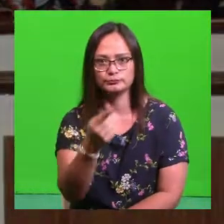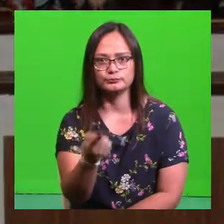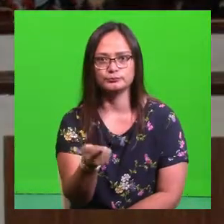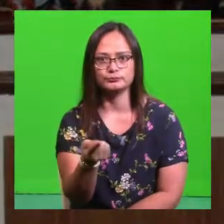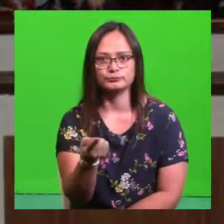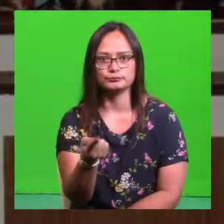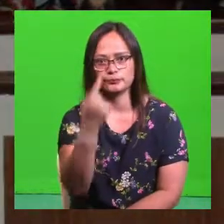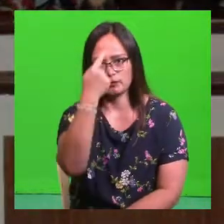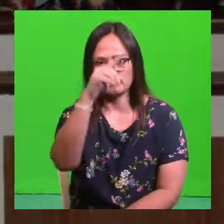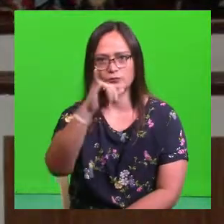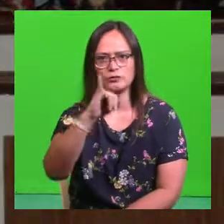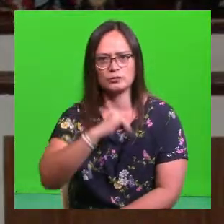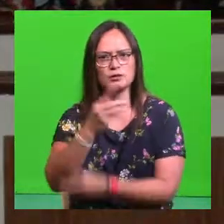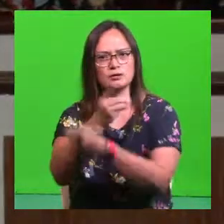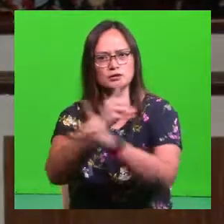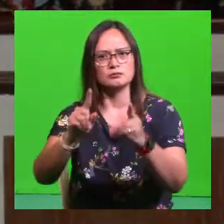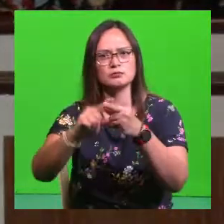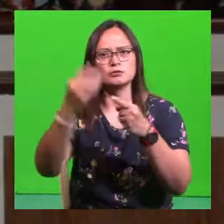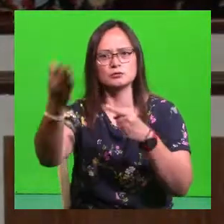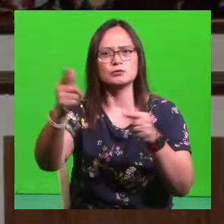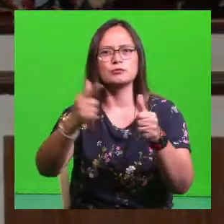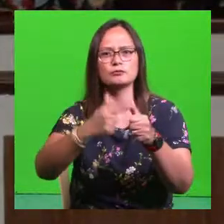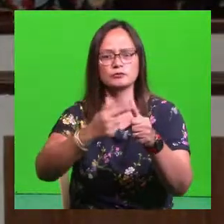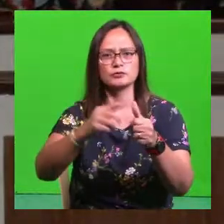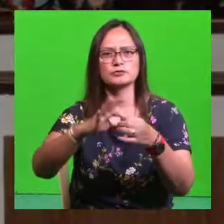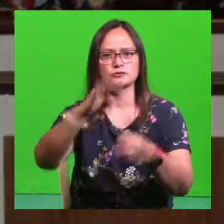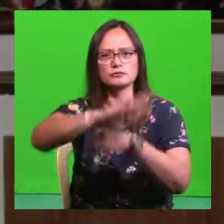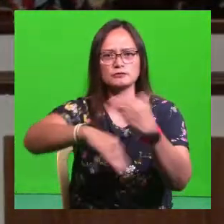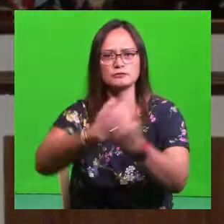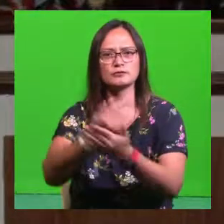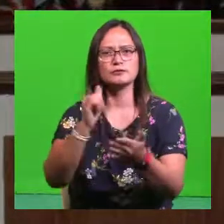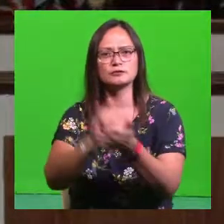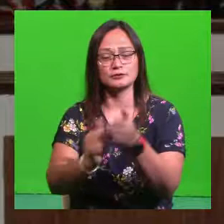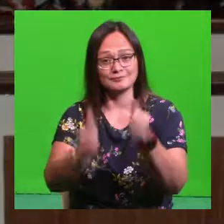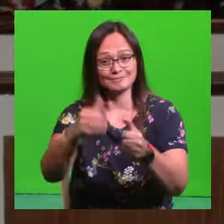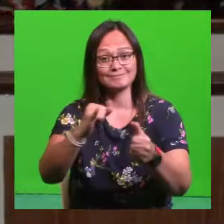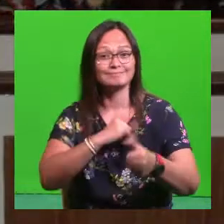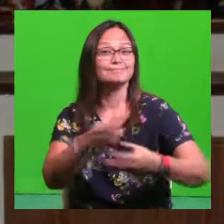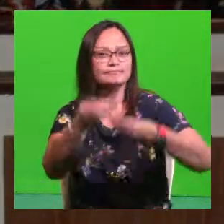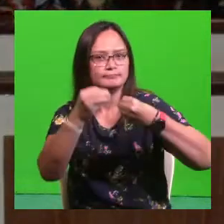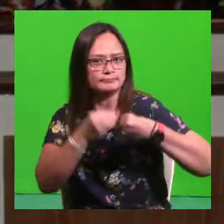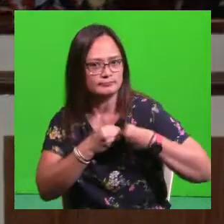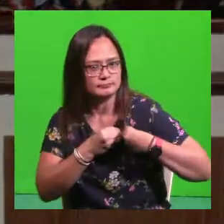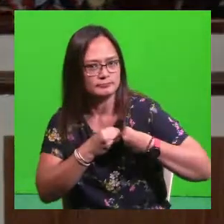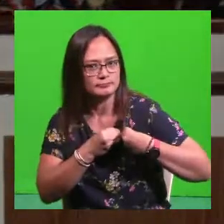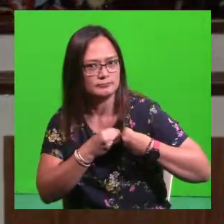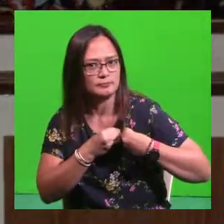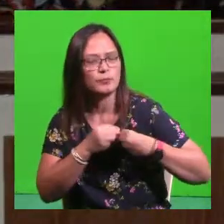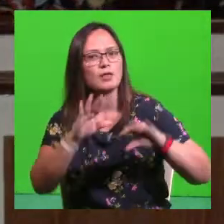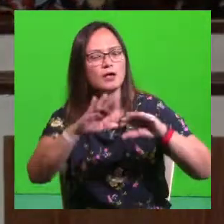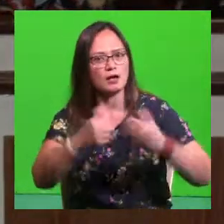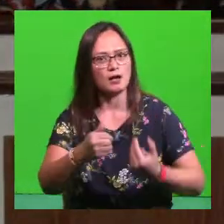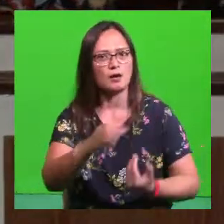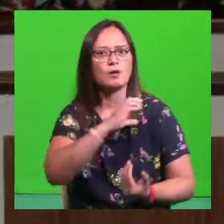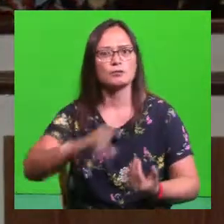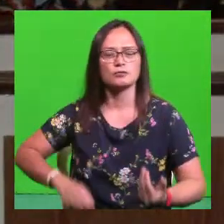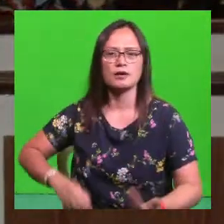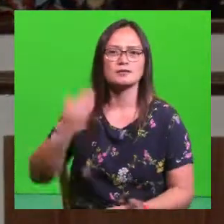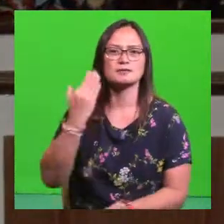unto you first of all that which I also received, how that Christ died for our